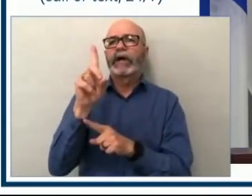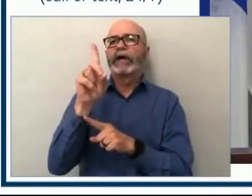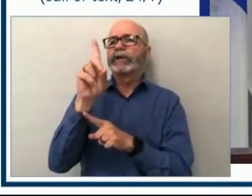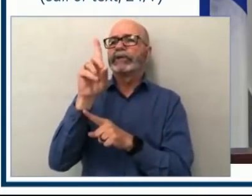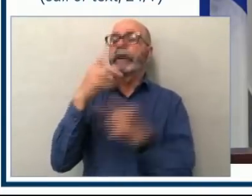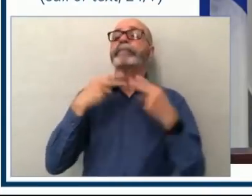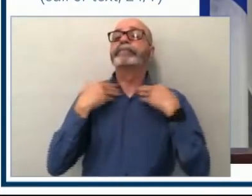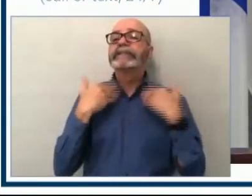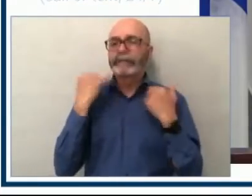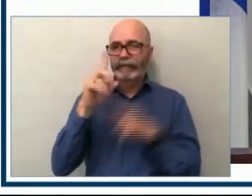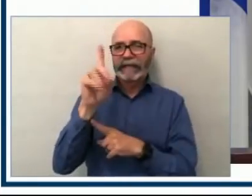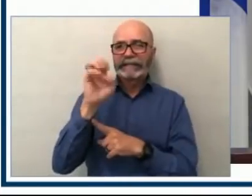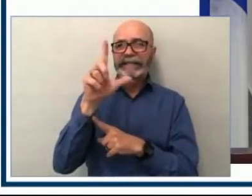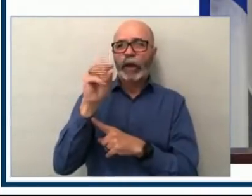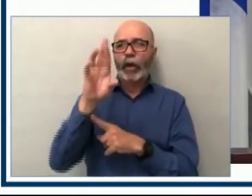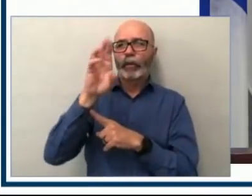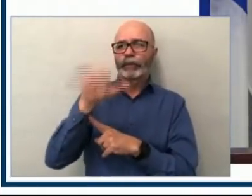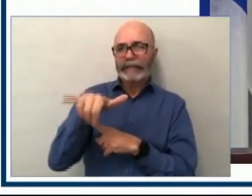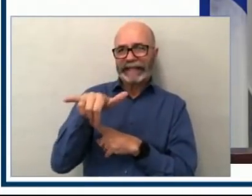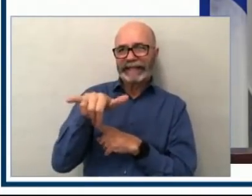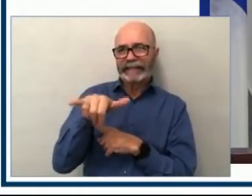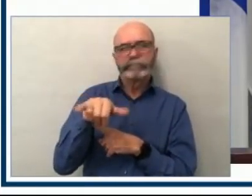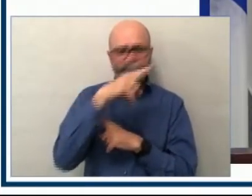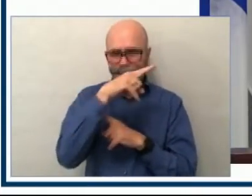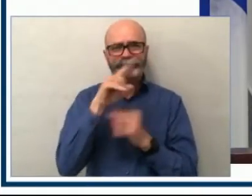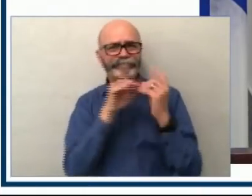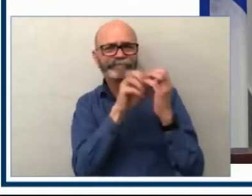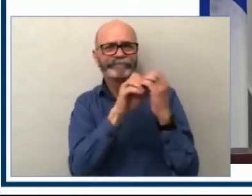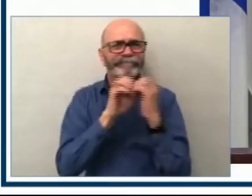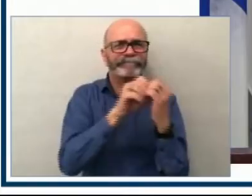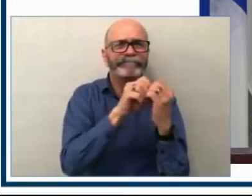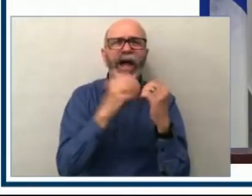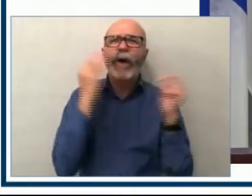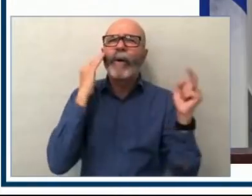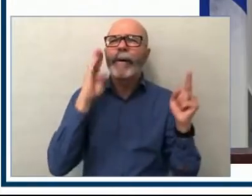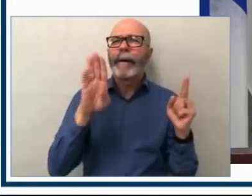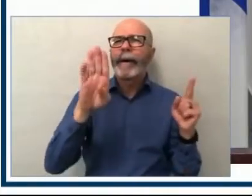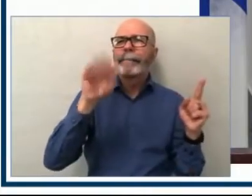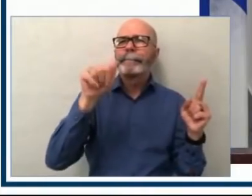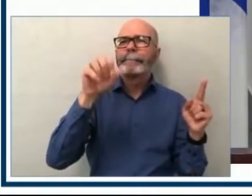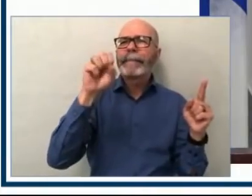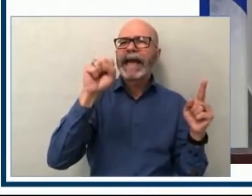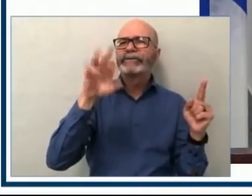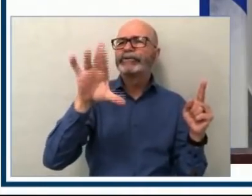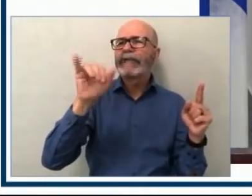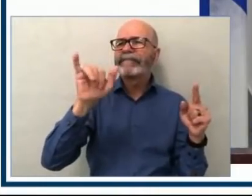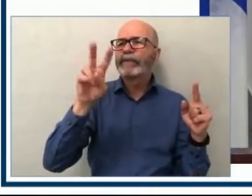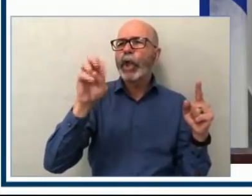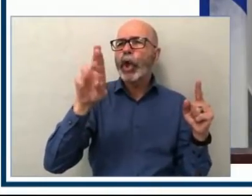weekend out of the Bass River area is certainly alarming, and I know that it is being looked into